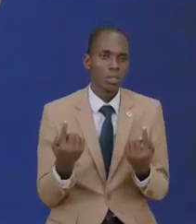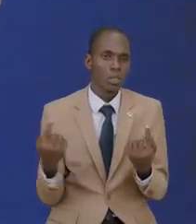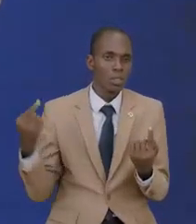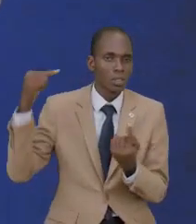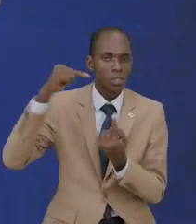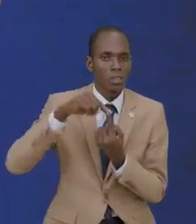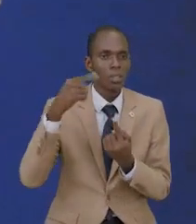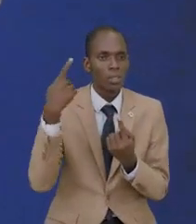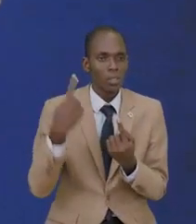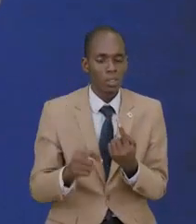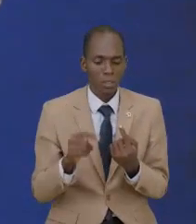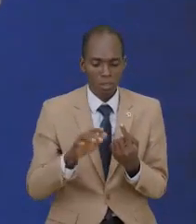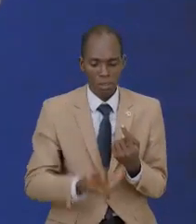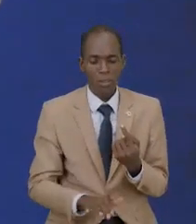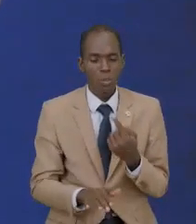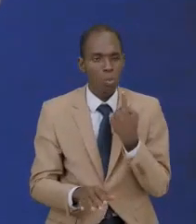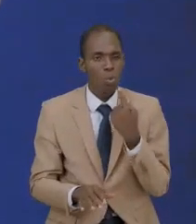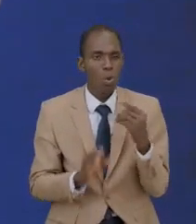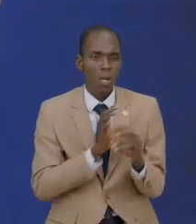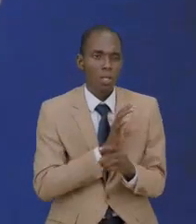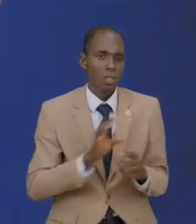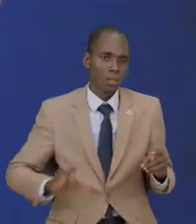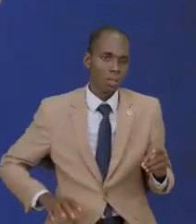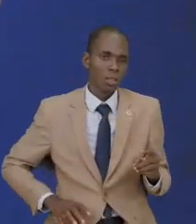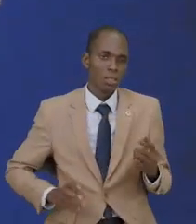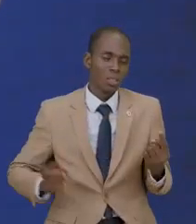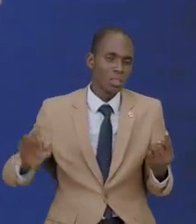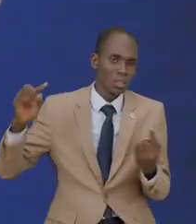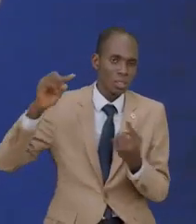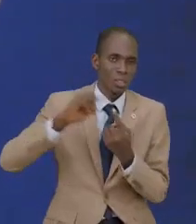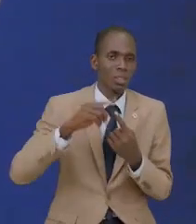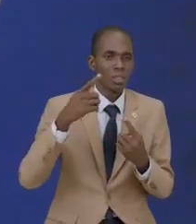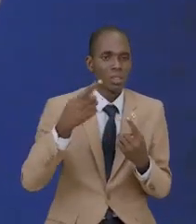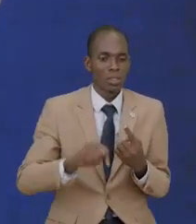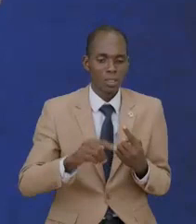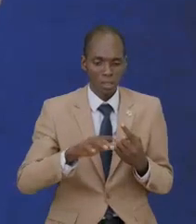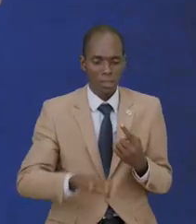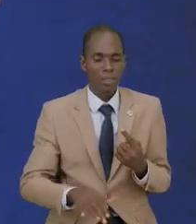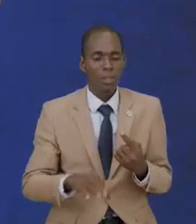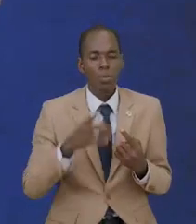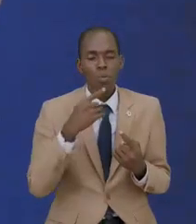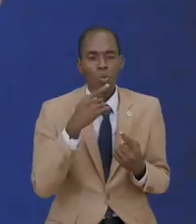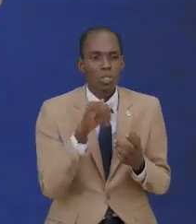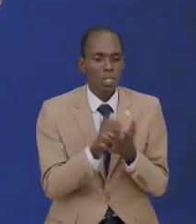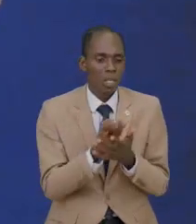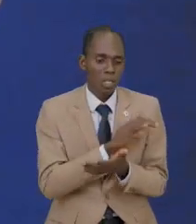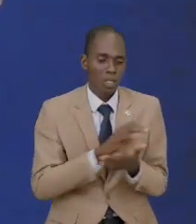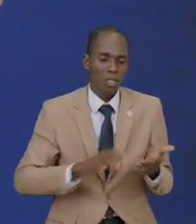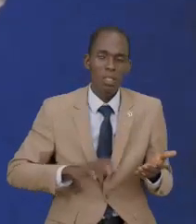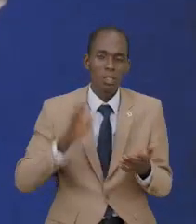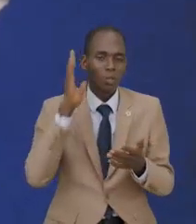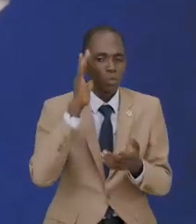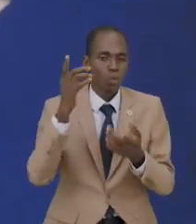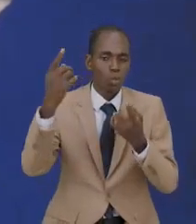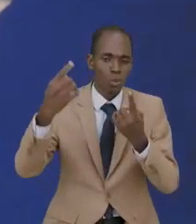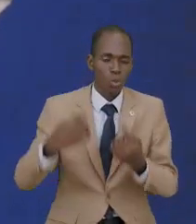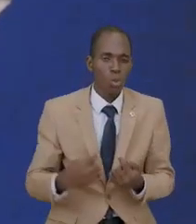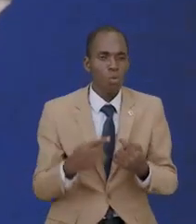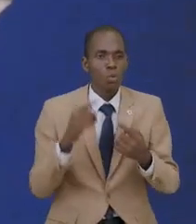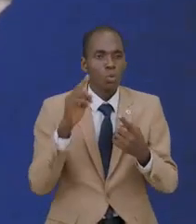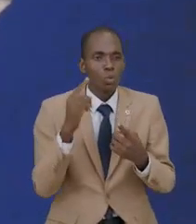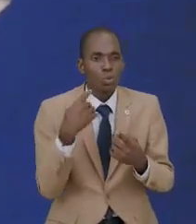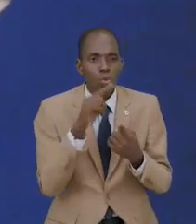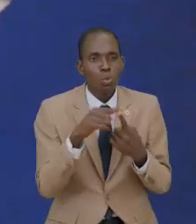seed, that's Christ, till the seed, till Christ shall come, to whom the promise